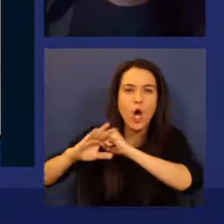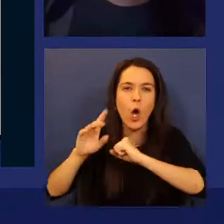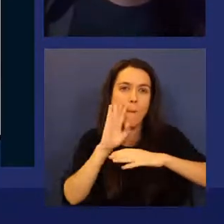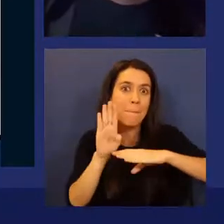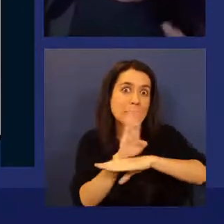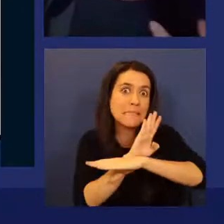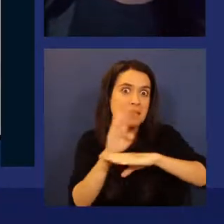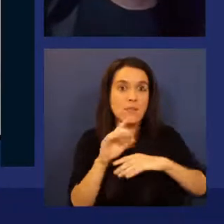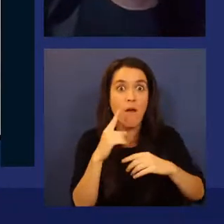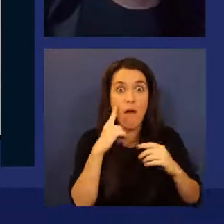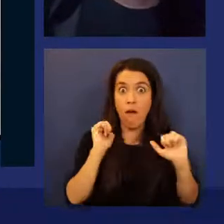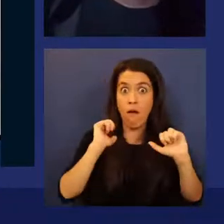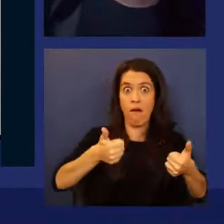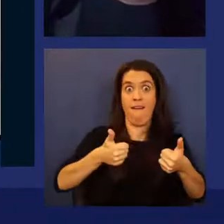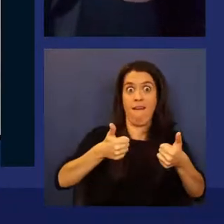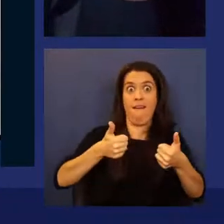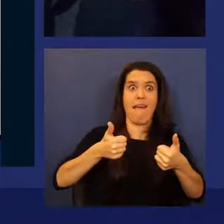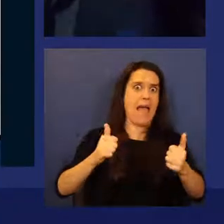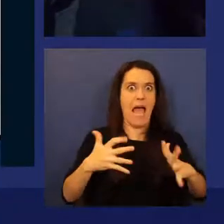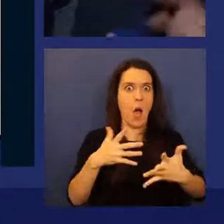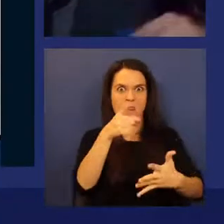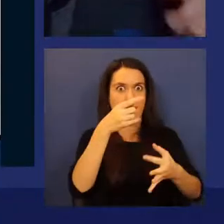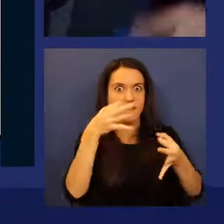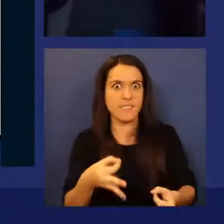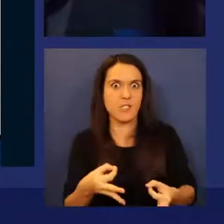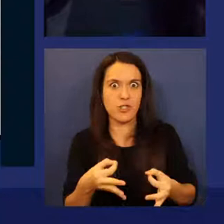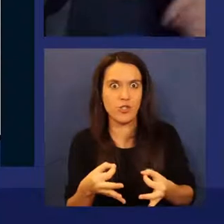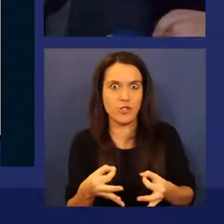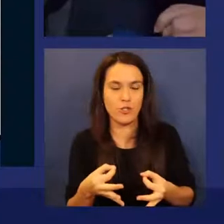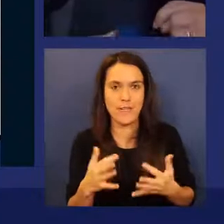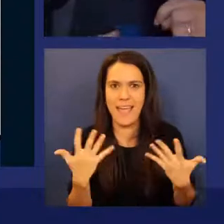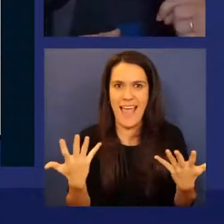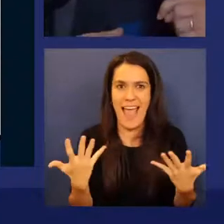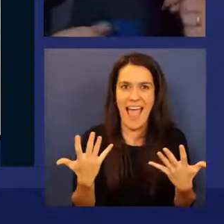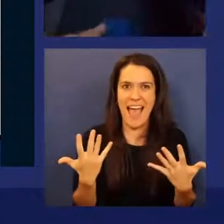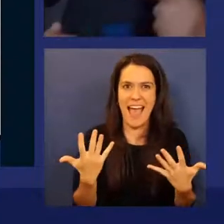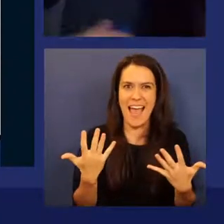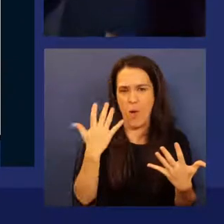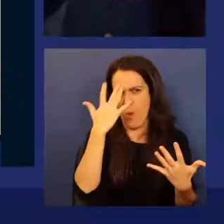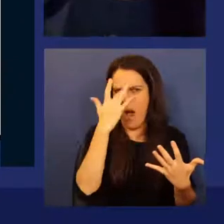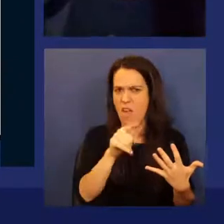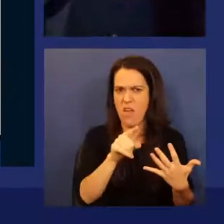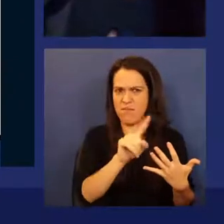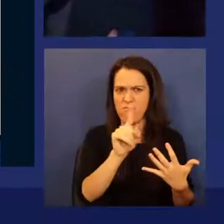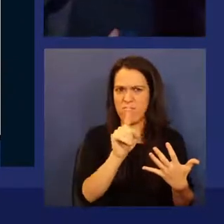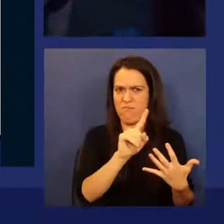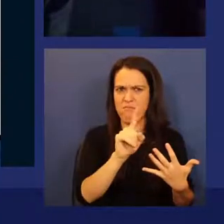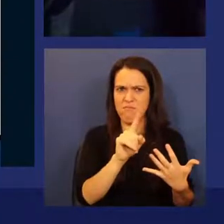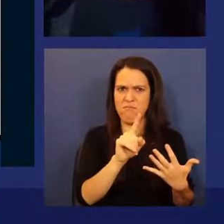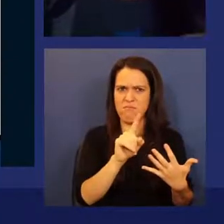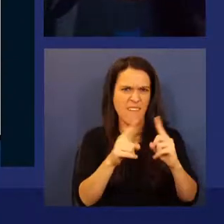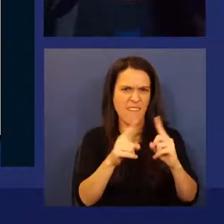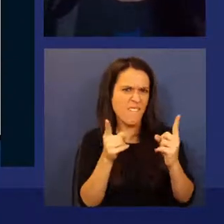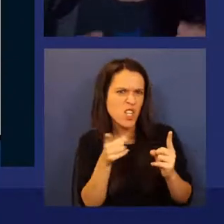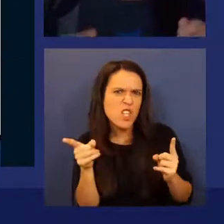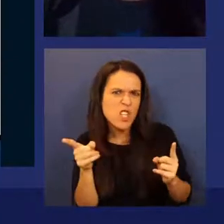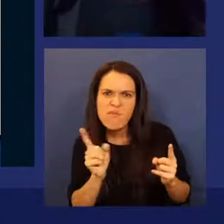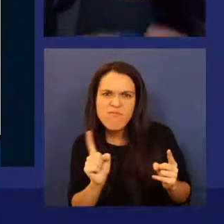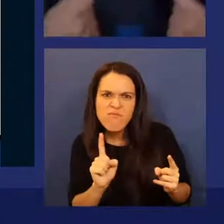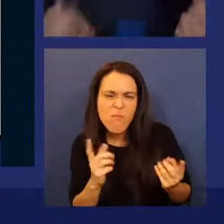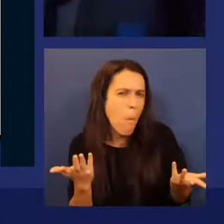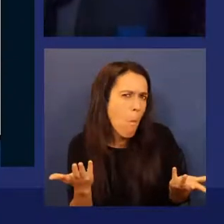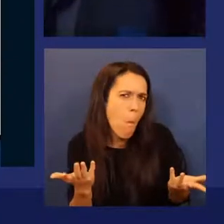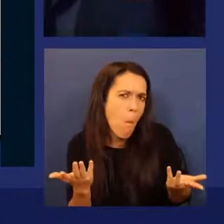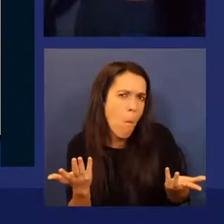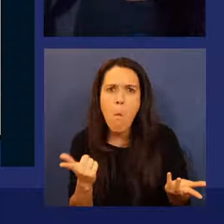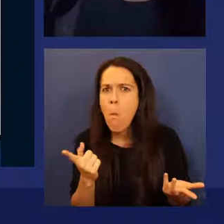awesome. How do we do that? How do we make that decision? Why wasn't it this decision? Why didn't we choose something else? And if we can't